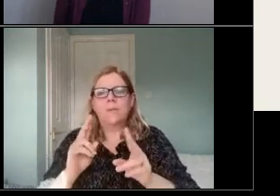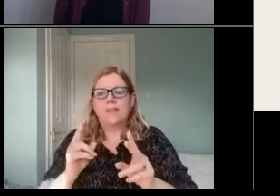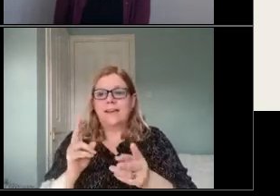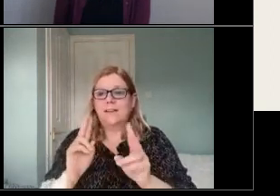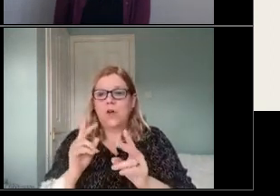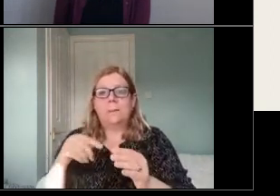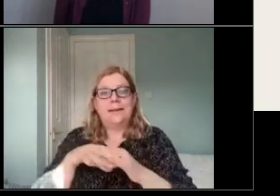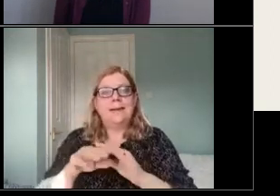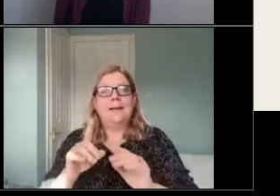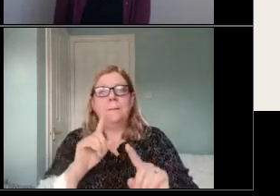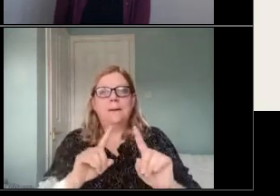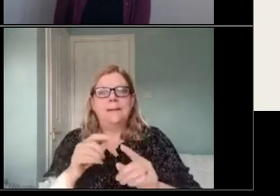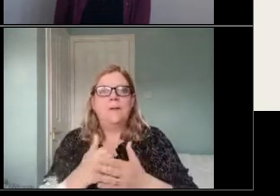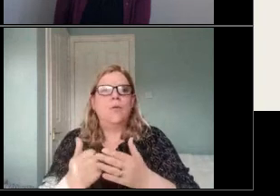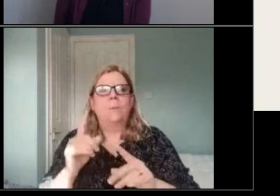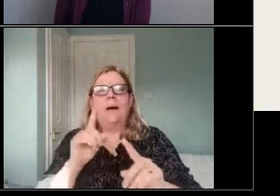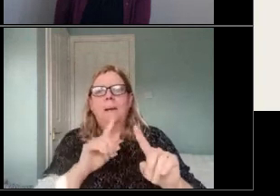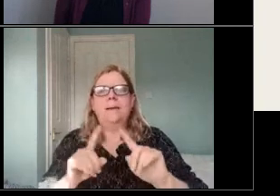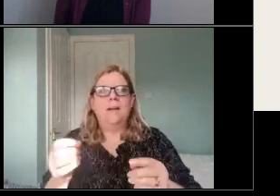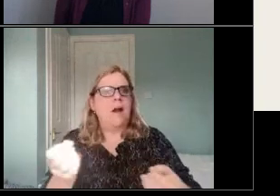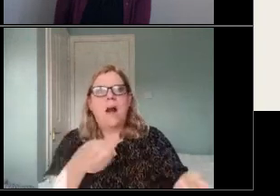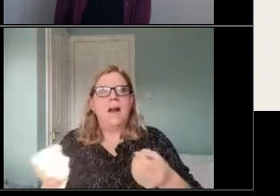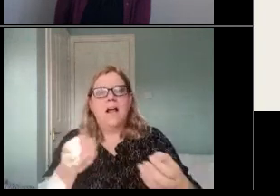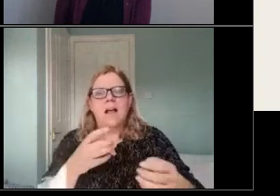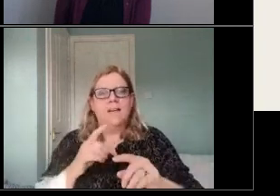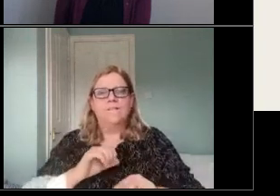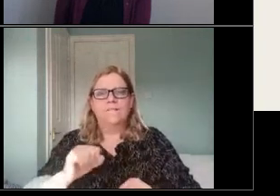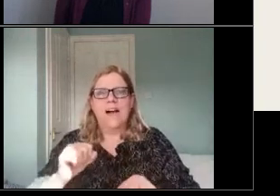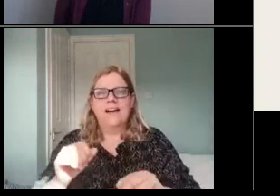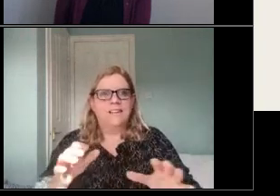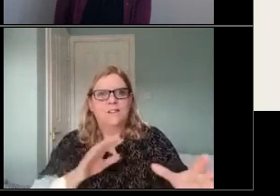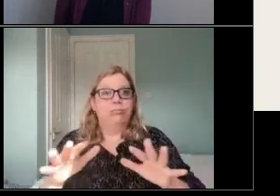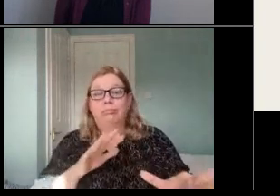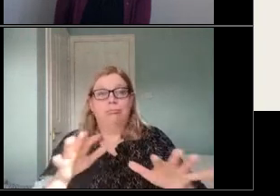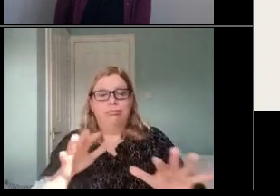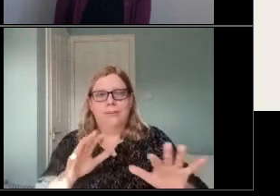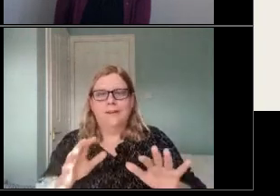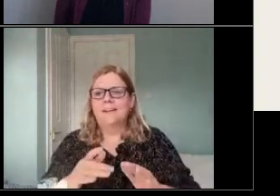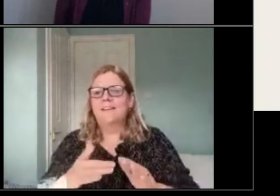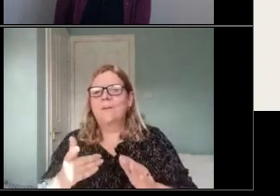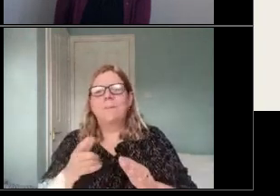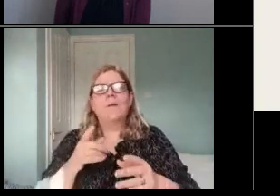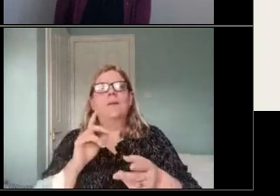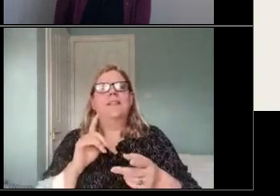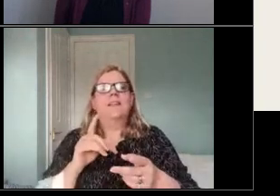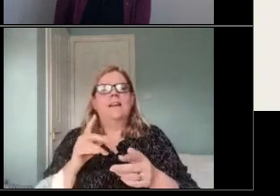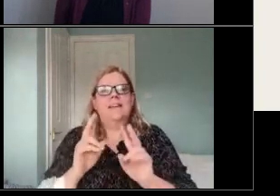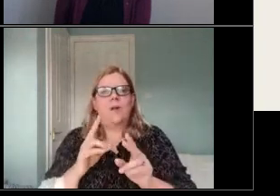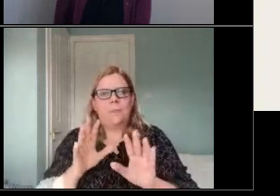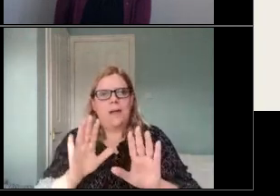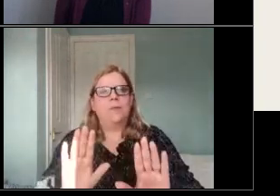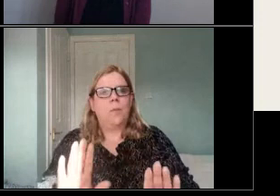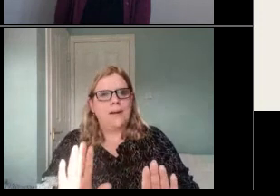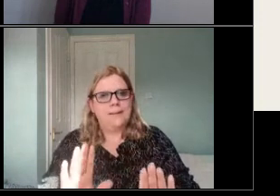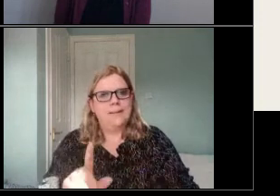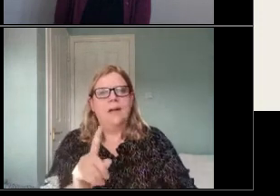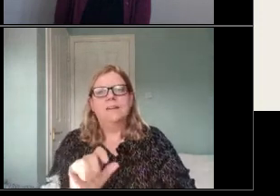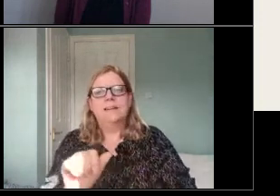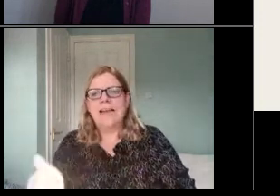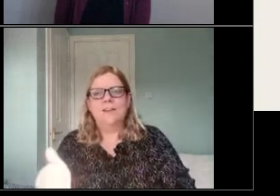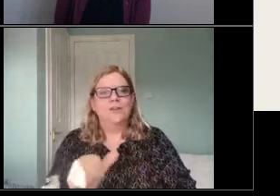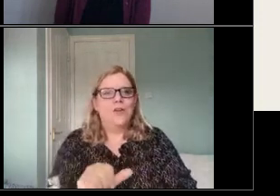for example, I suppose thinking about meetings, having interpreters in meetings, the speed at which people talk